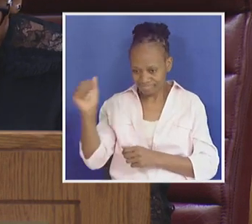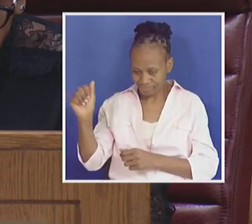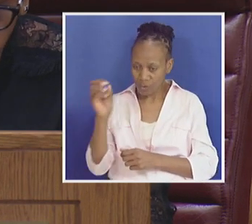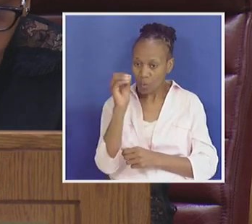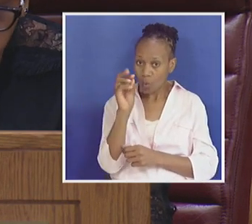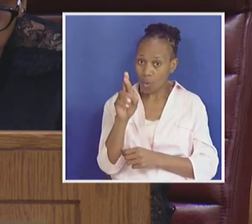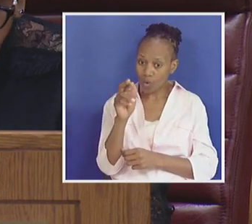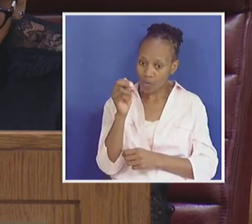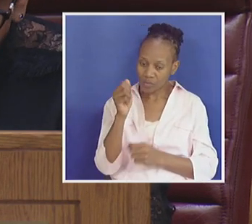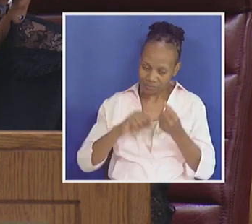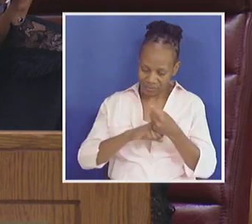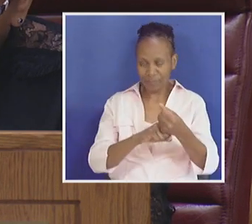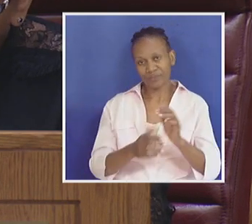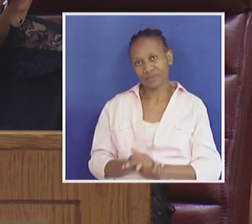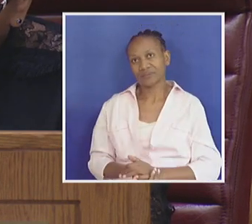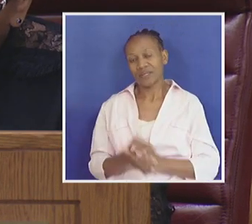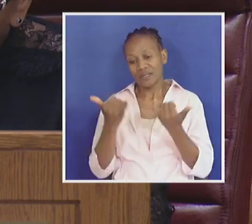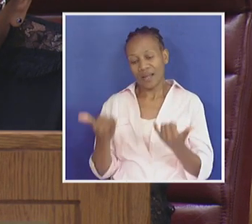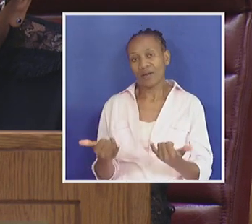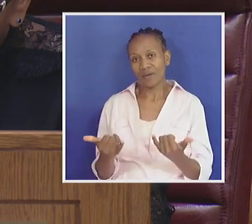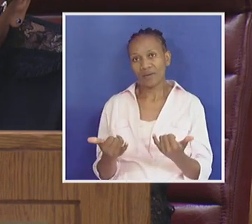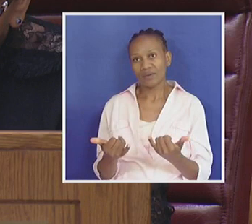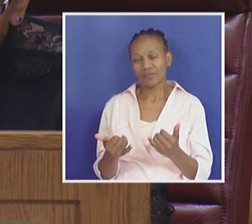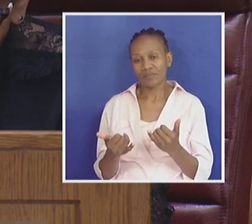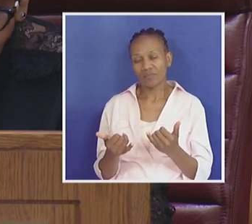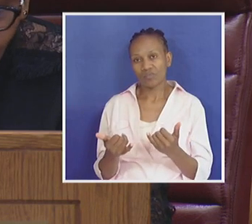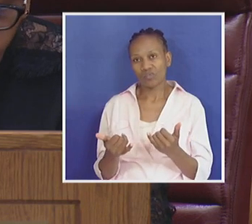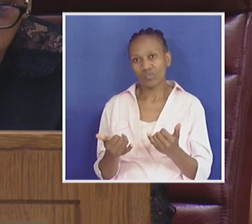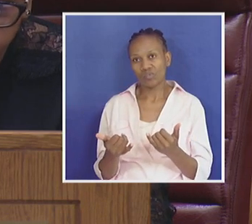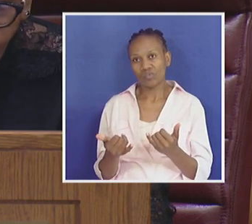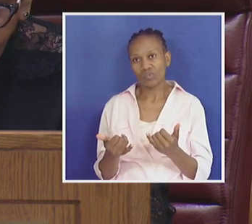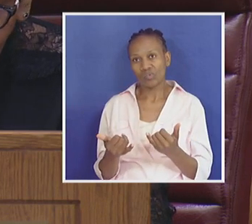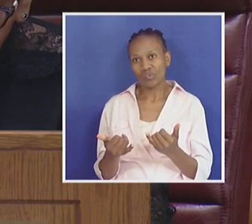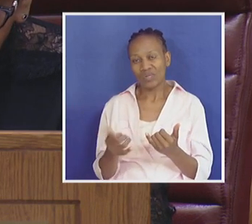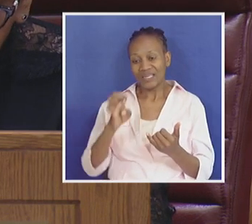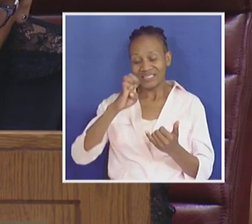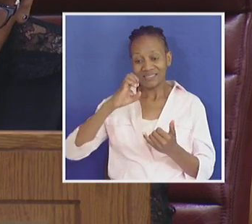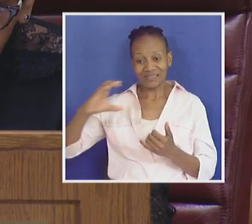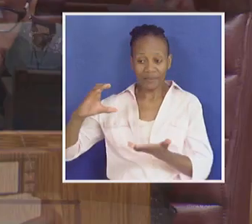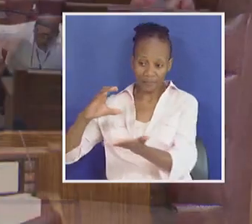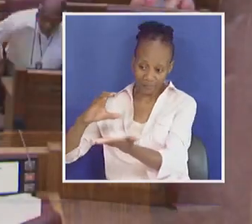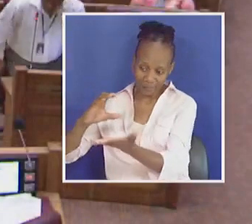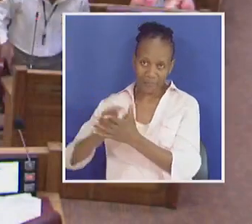for. I shall now call upon delegation heads. Eastern Cape.